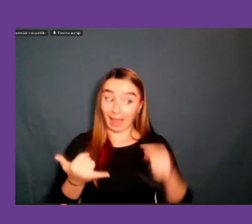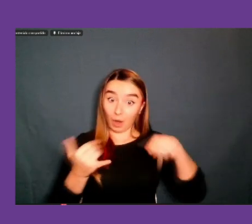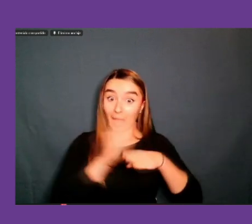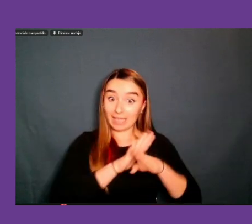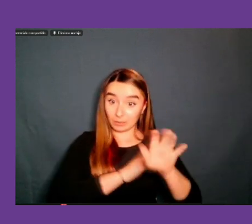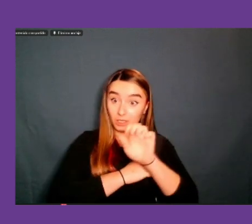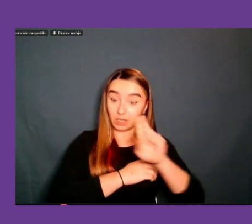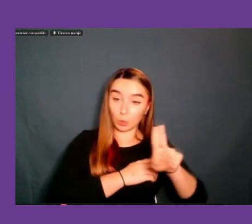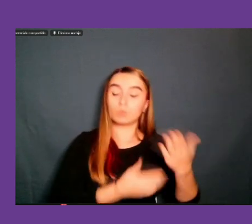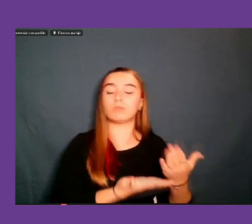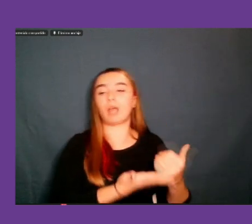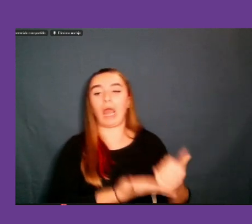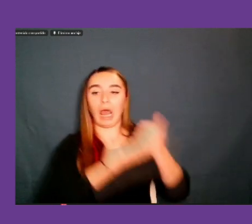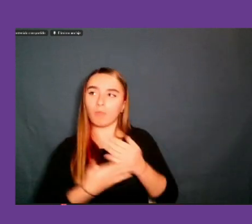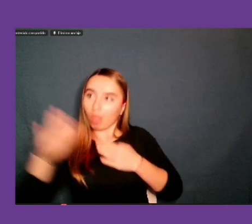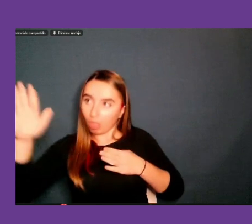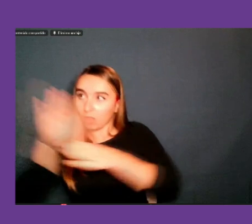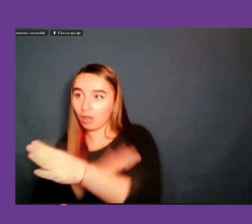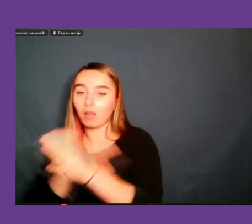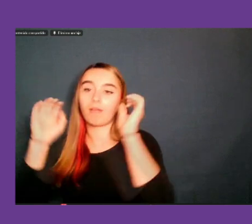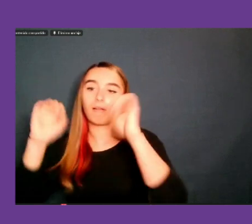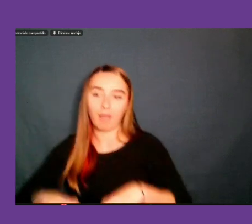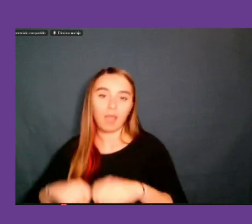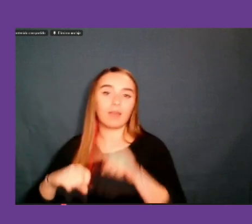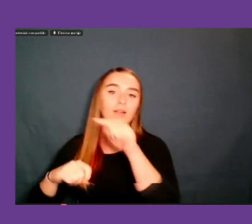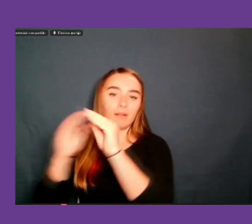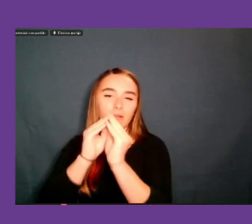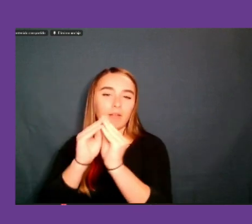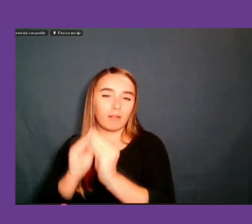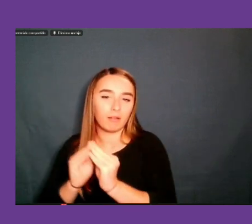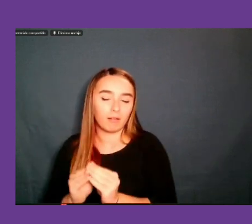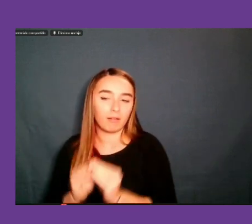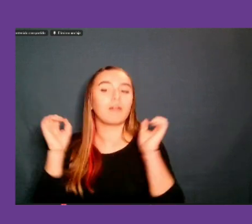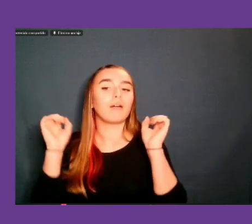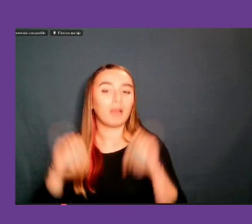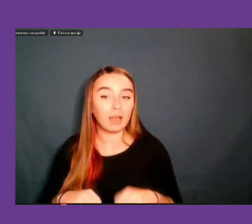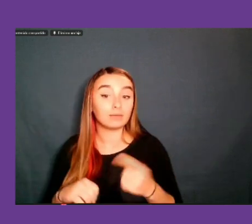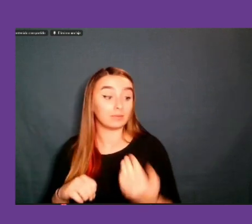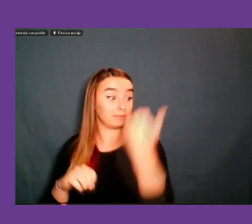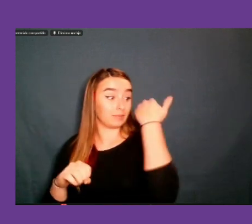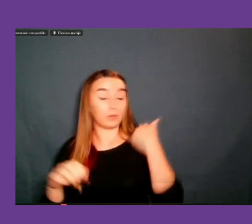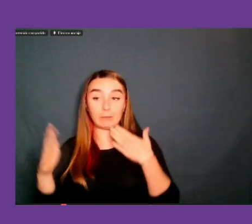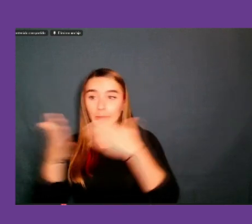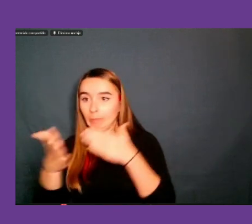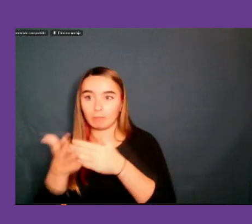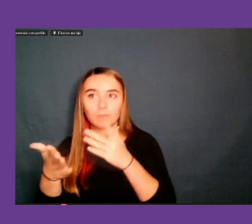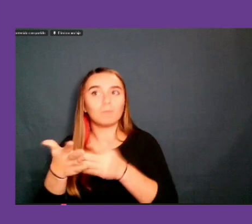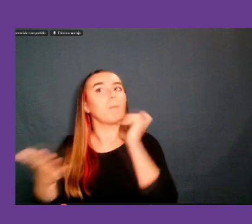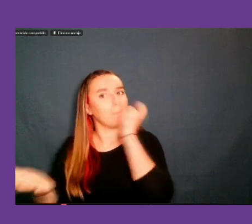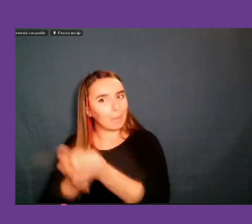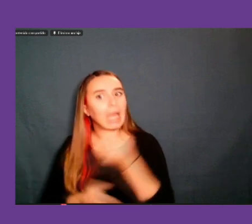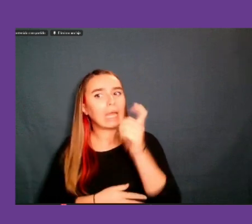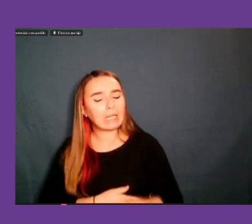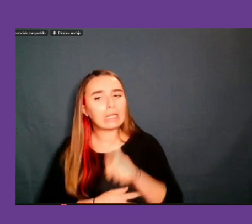those key accessibility standards that were published by CEN and CELELEC that we didn't have access before. You had to pay for them. Even if